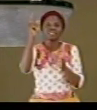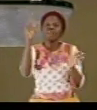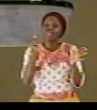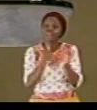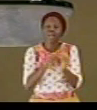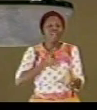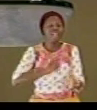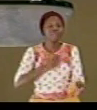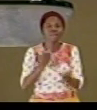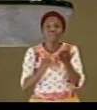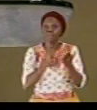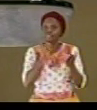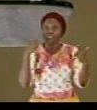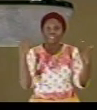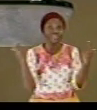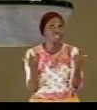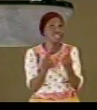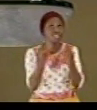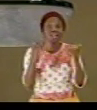thee.